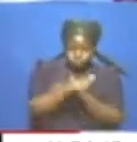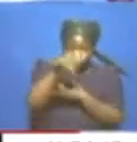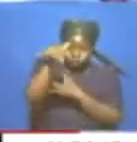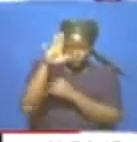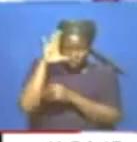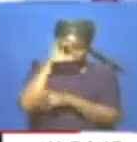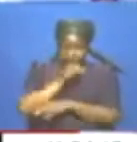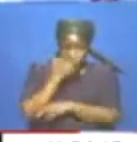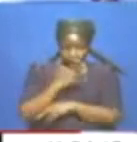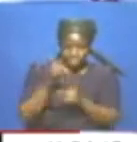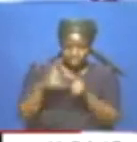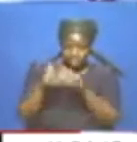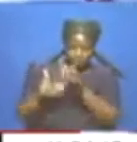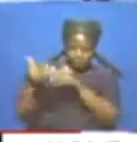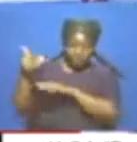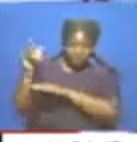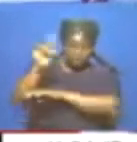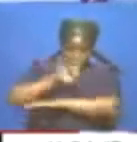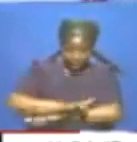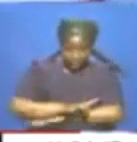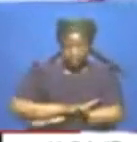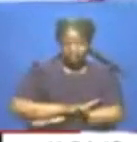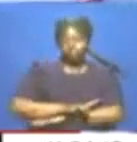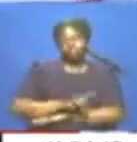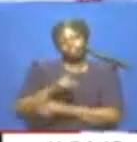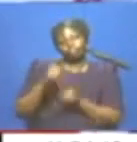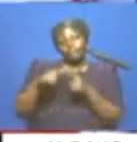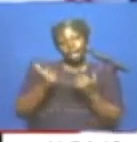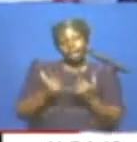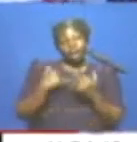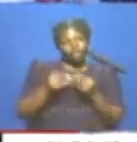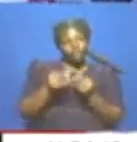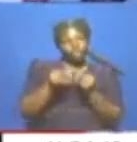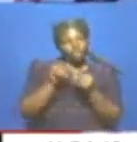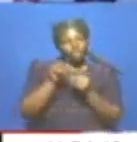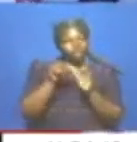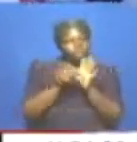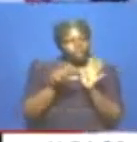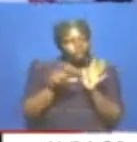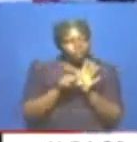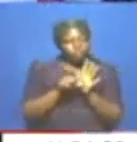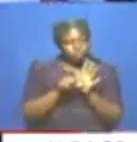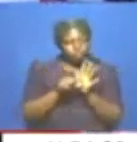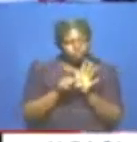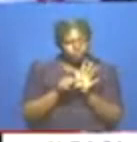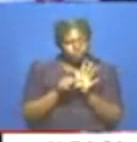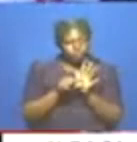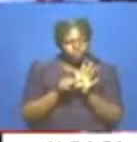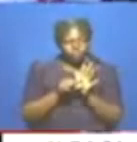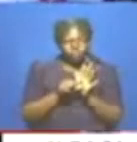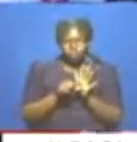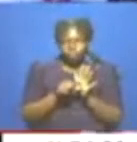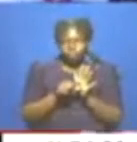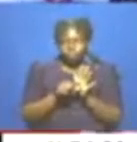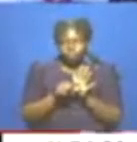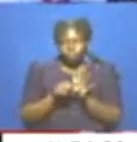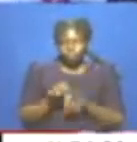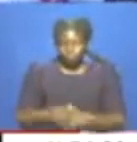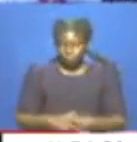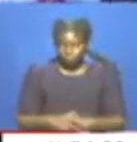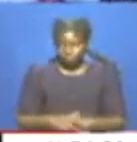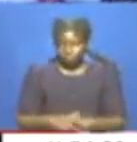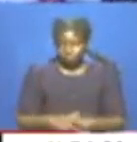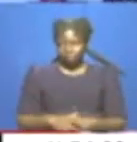day. But now we have solved that problem, that even if you miss the morning flights of the other carriers, then you have afternoon flight to catch up with the iFly Air.